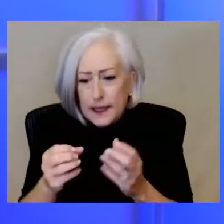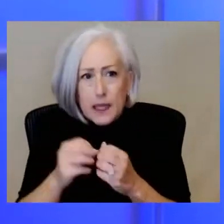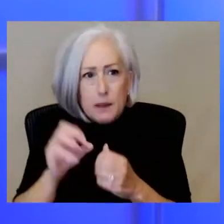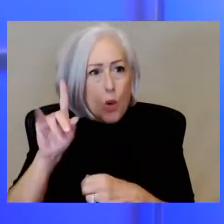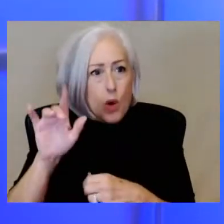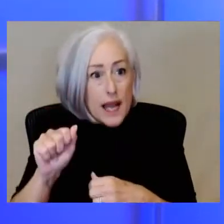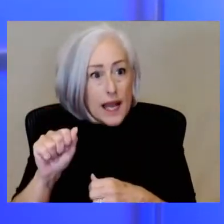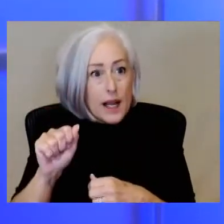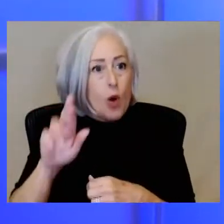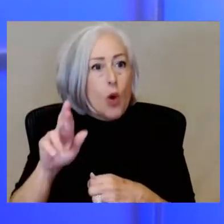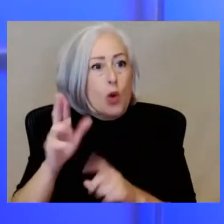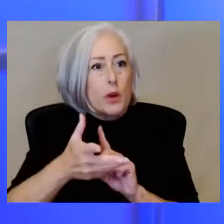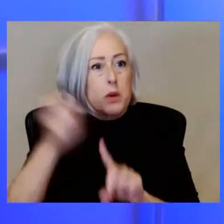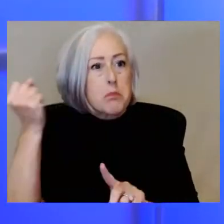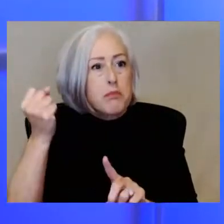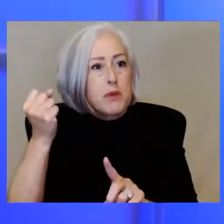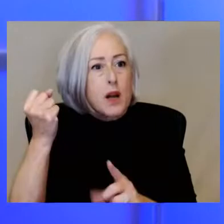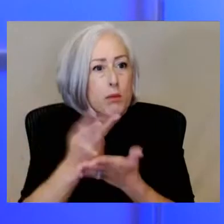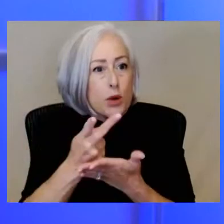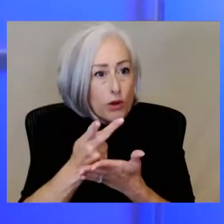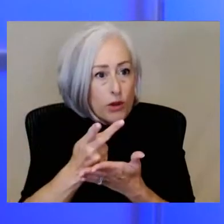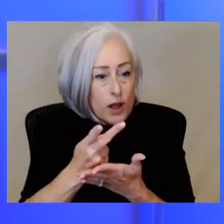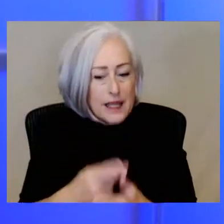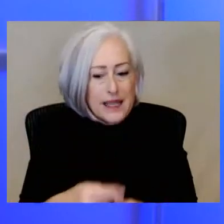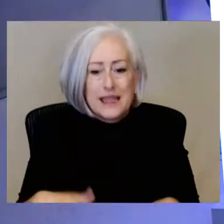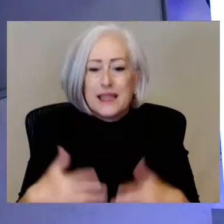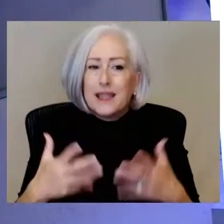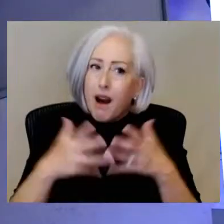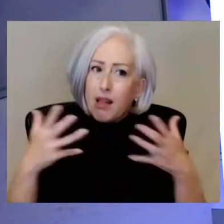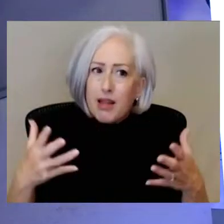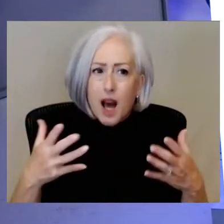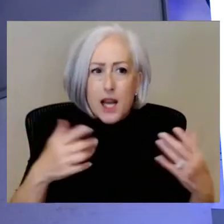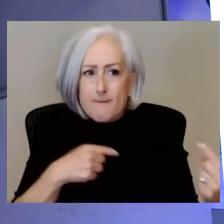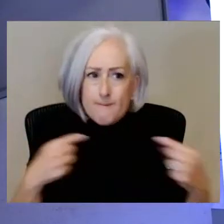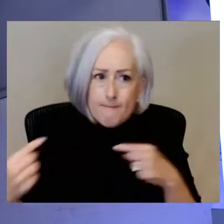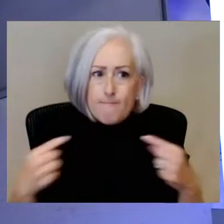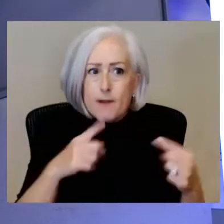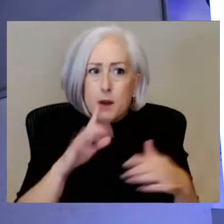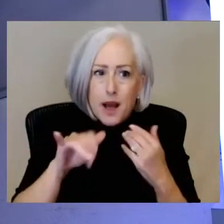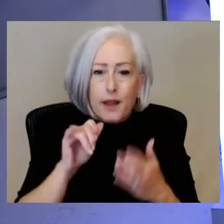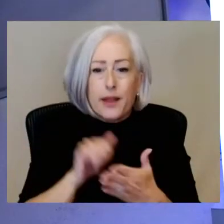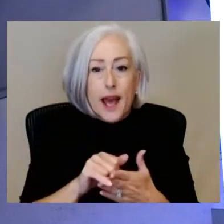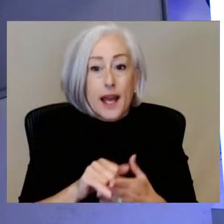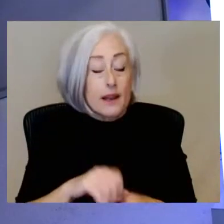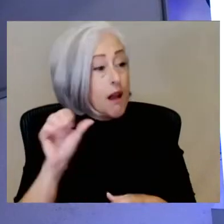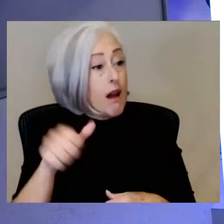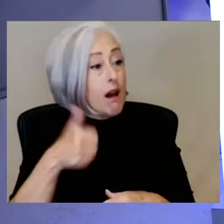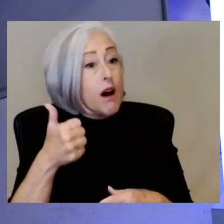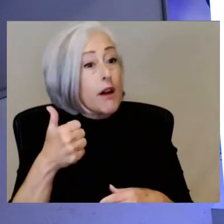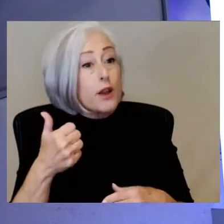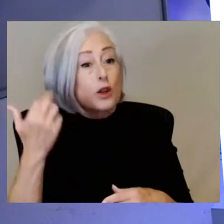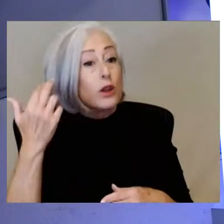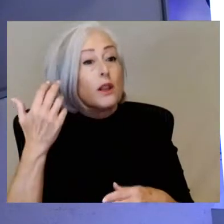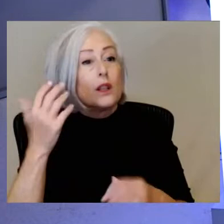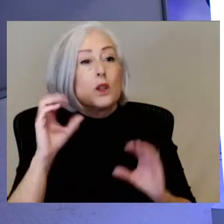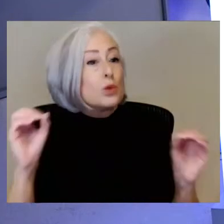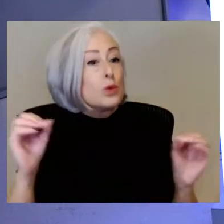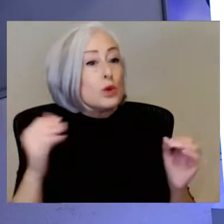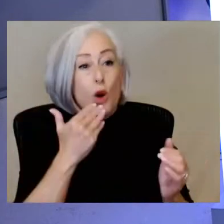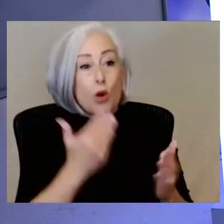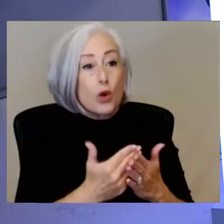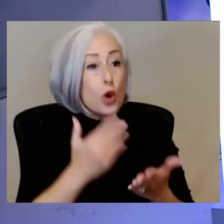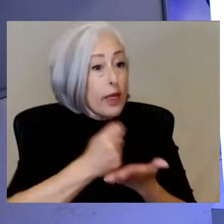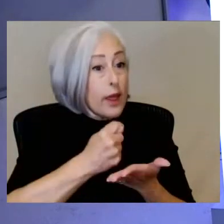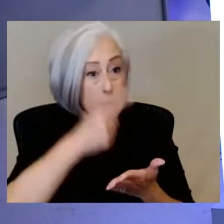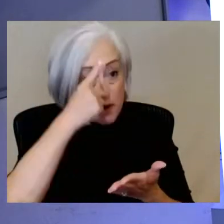so, lots of controversy around it. And the reality is part of it was because there weren't other good therapies for Alzheimer's. So they said, look, this